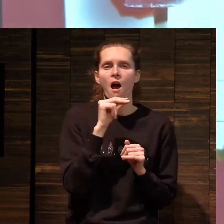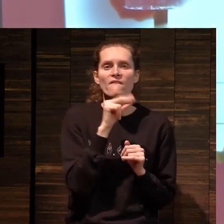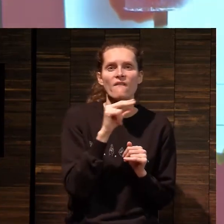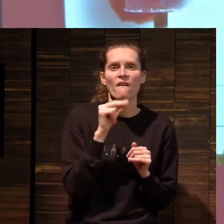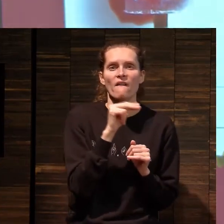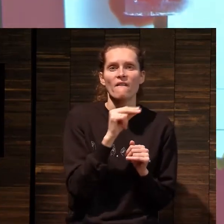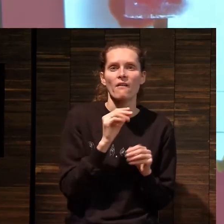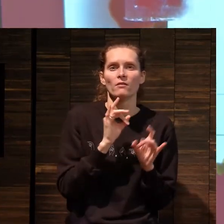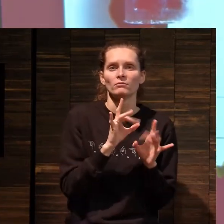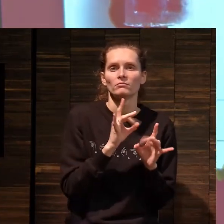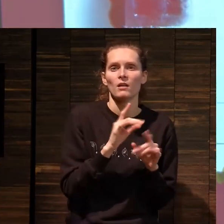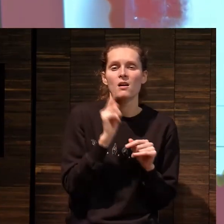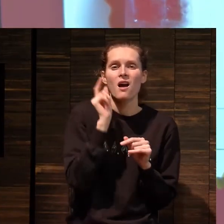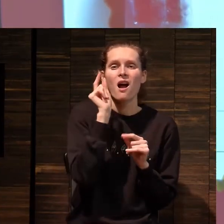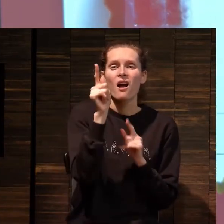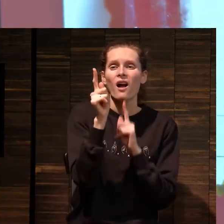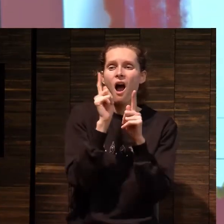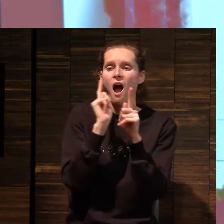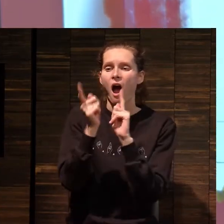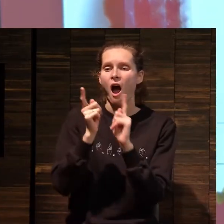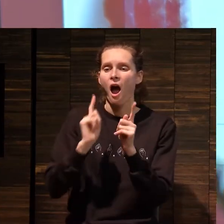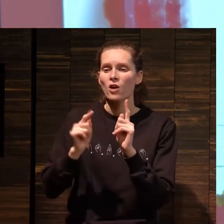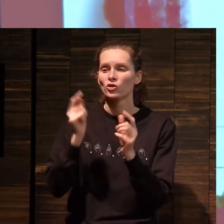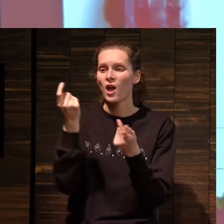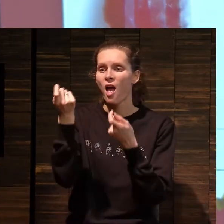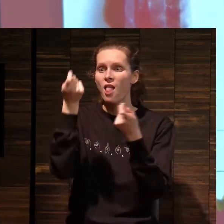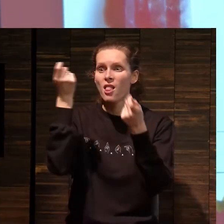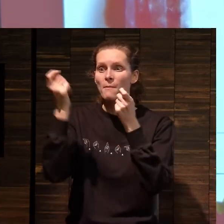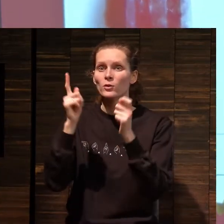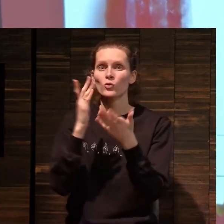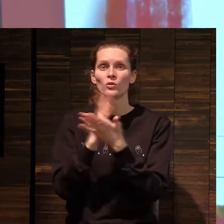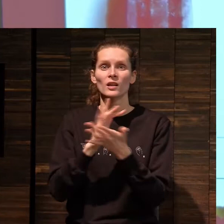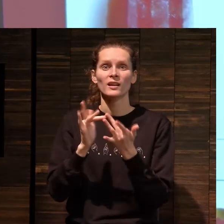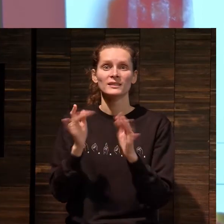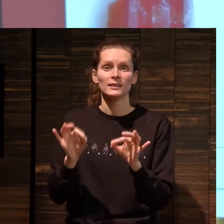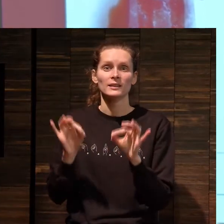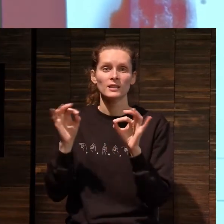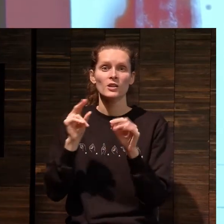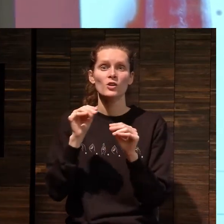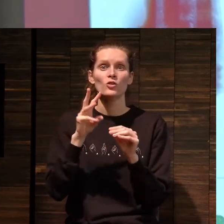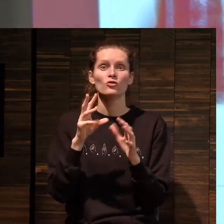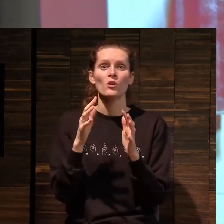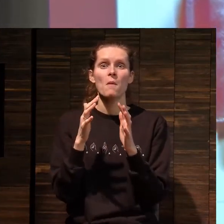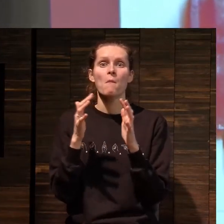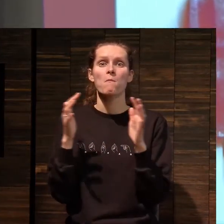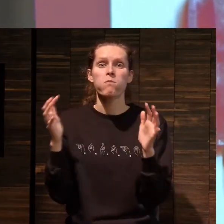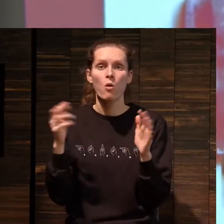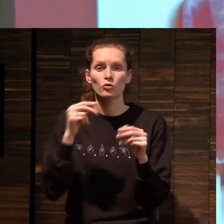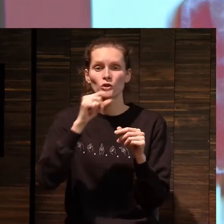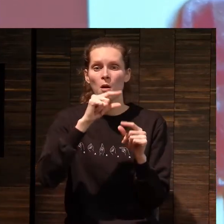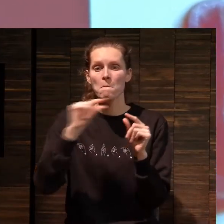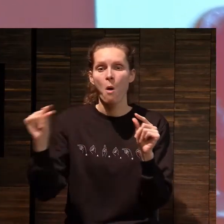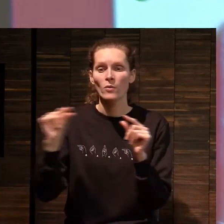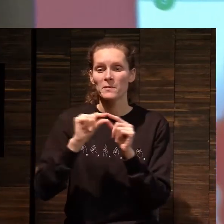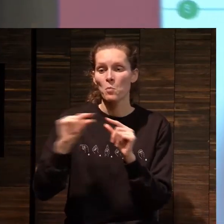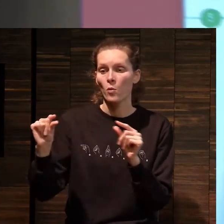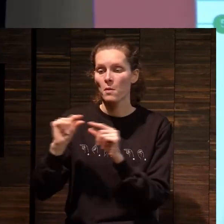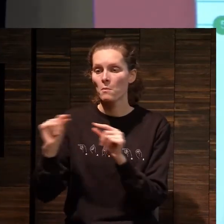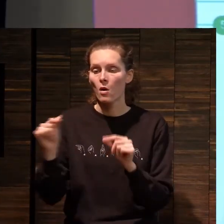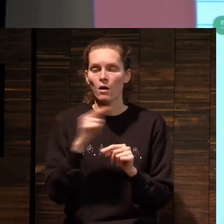the blind users, hear every word which is here